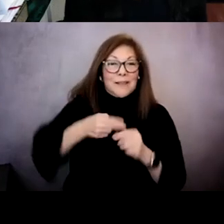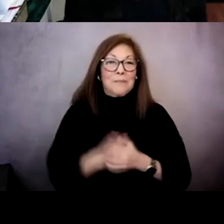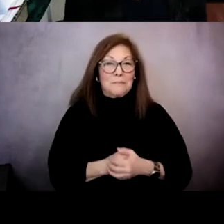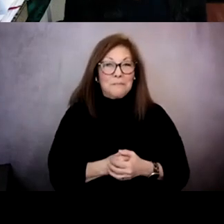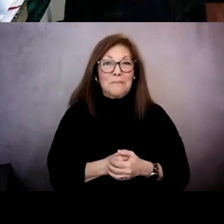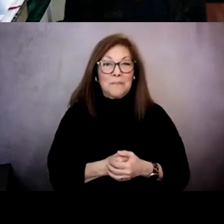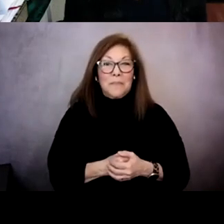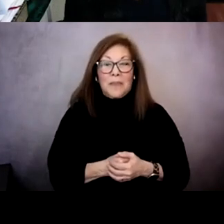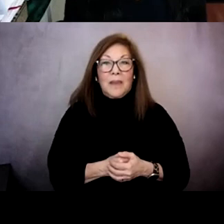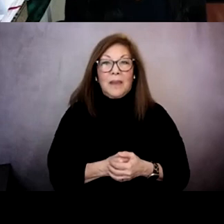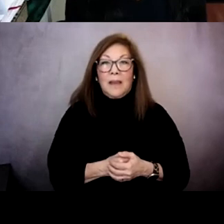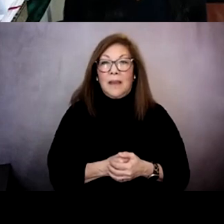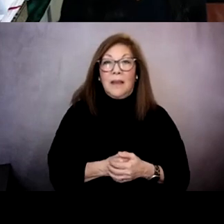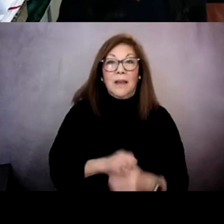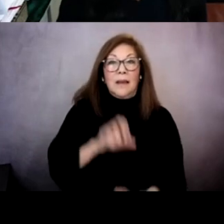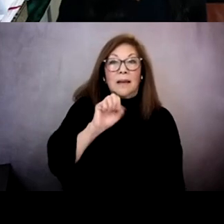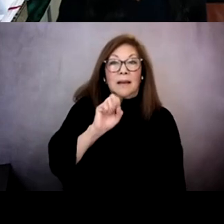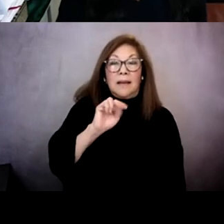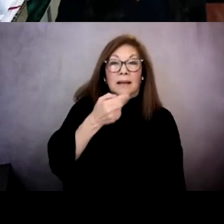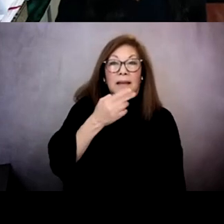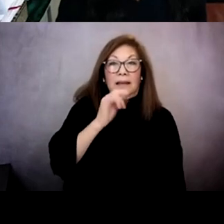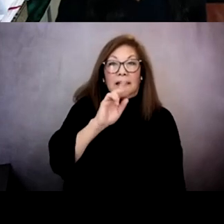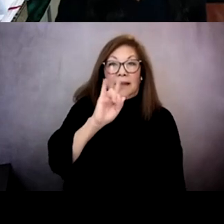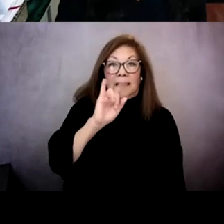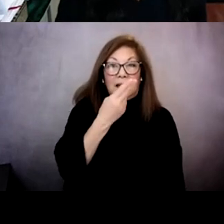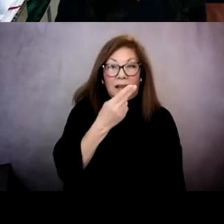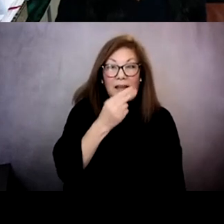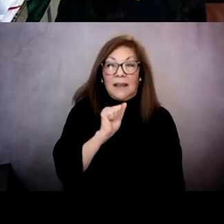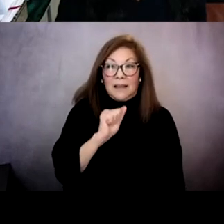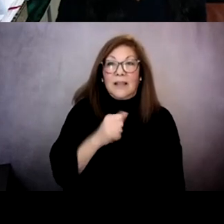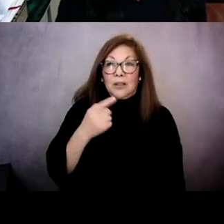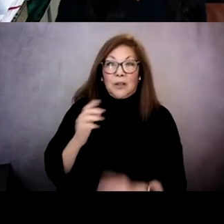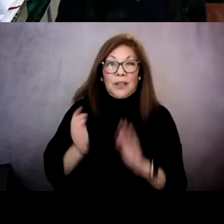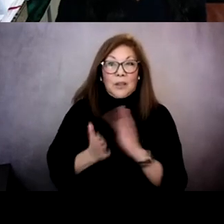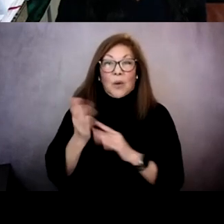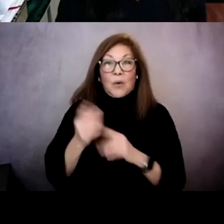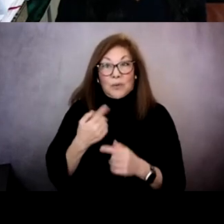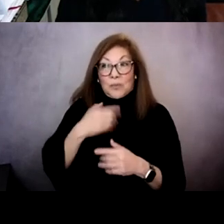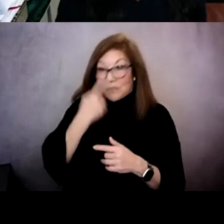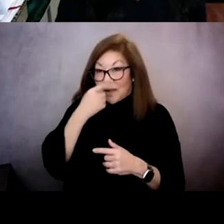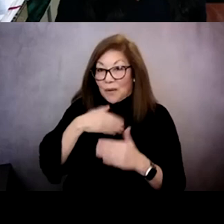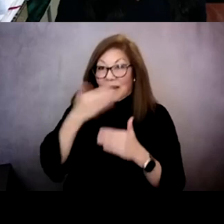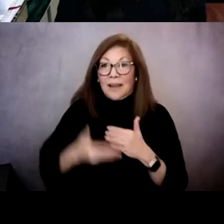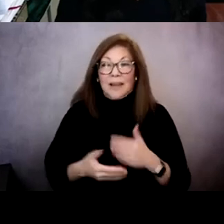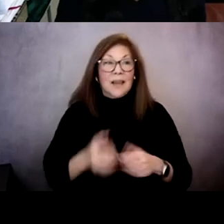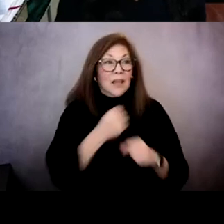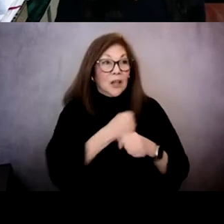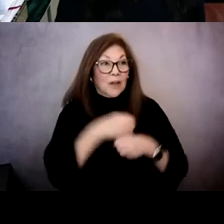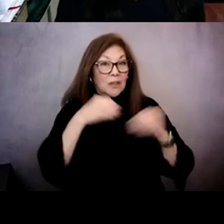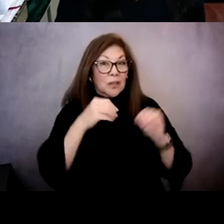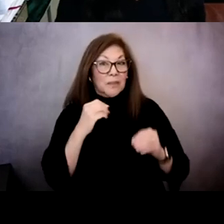that. Snigdha, I know you need to run. So would you mind going next? Sorry, team. This coffee shop is closing,